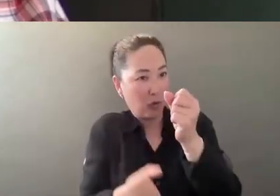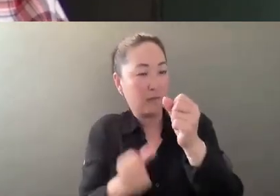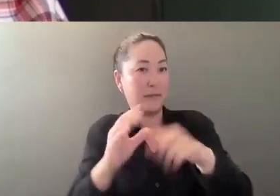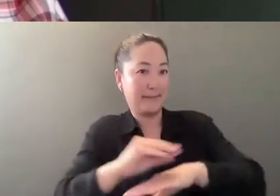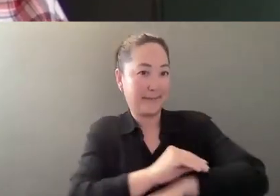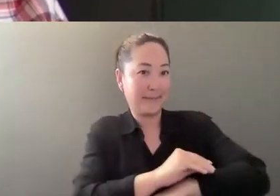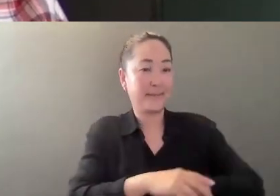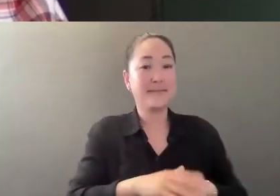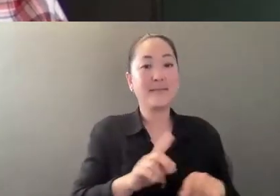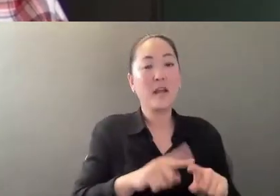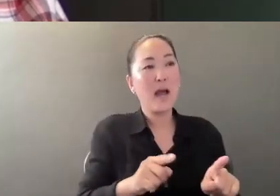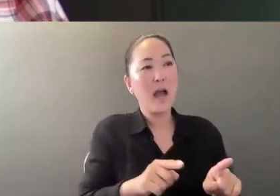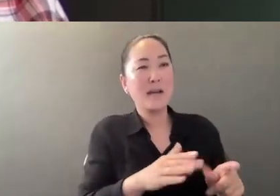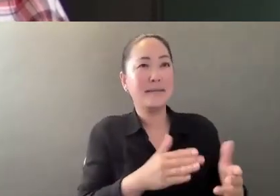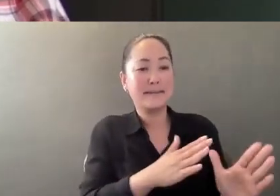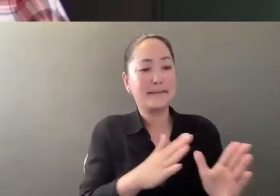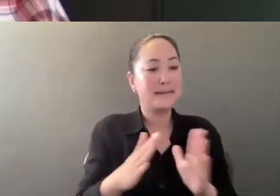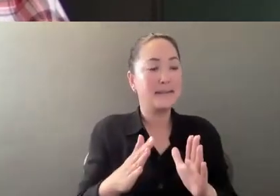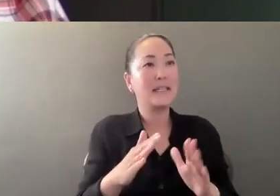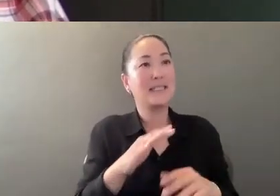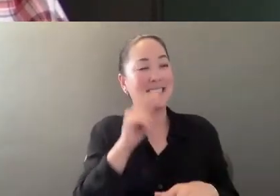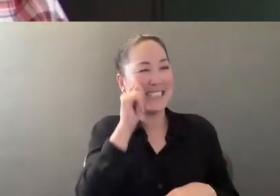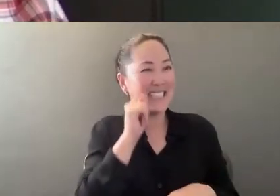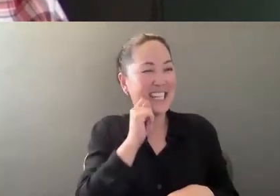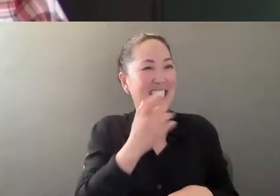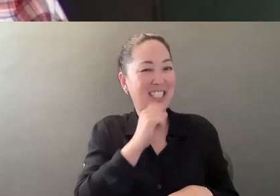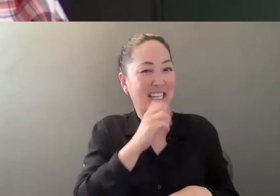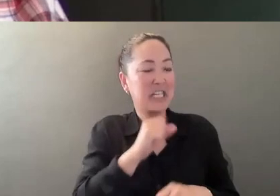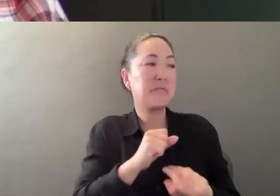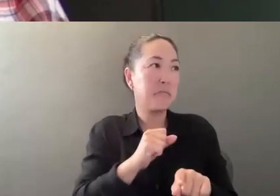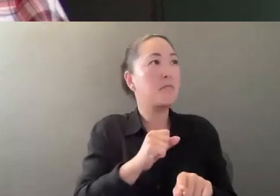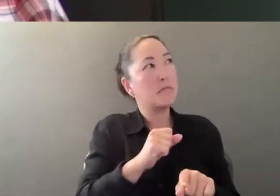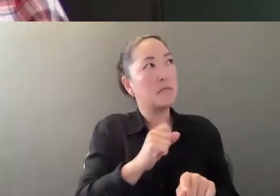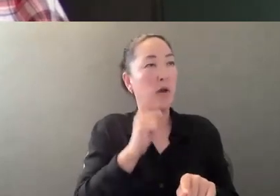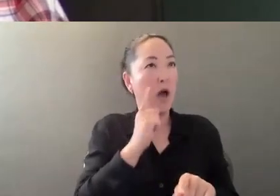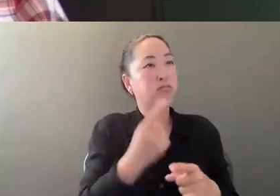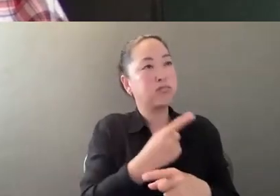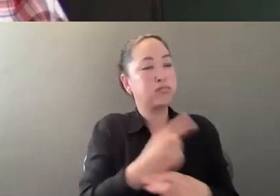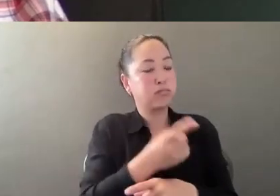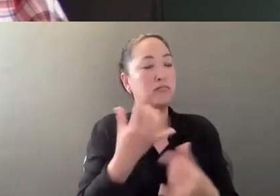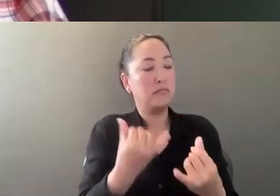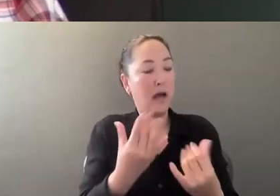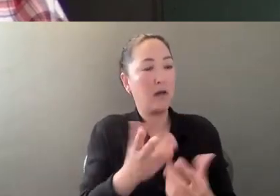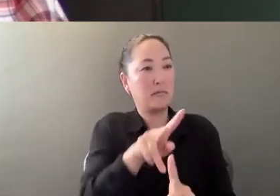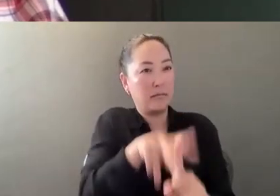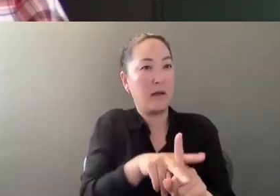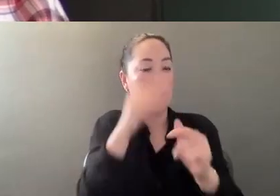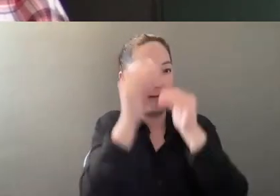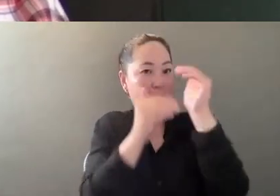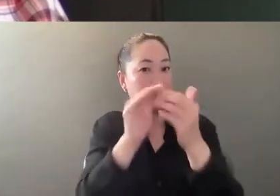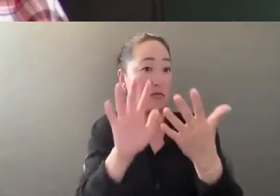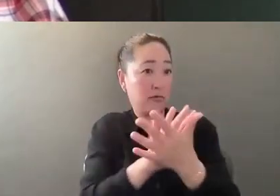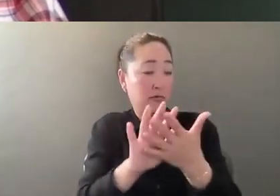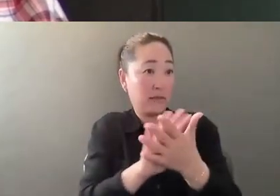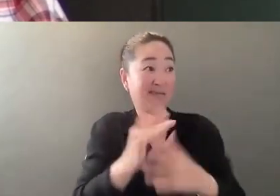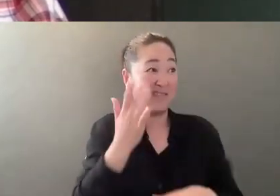to get to sort of the mid-teenage period, we feel it's probably reasonable to start applying the adult screening practices. Number